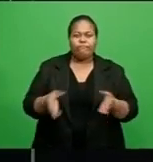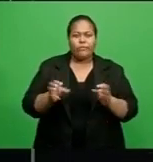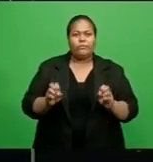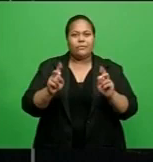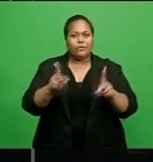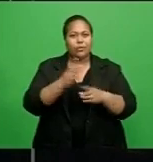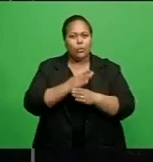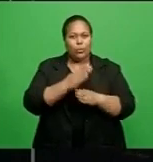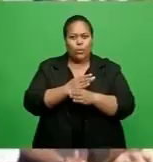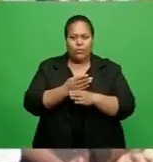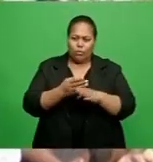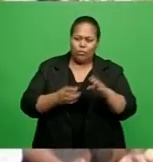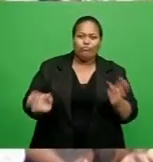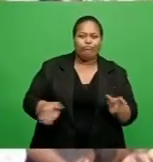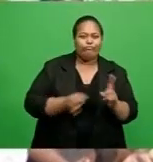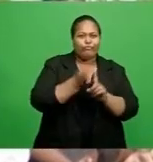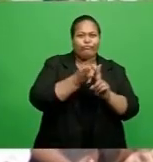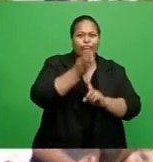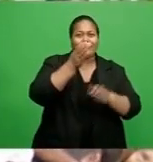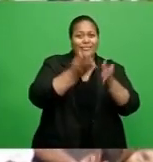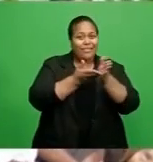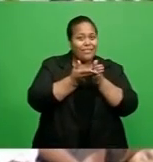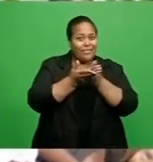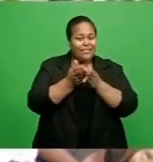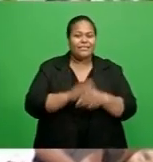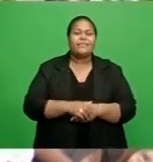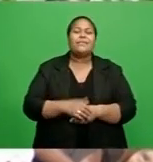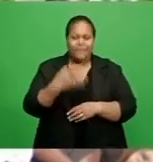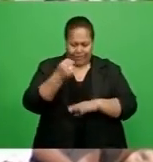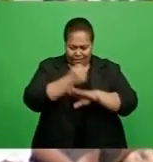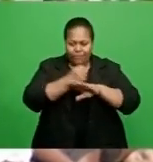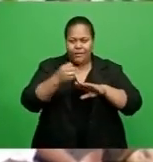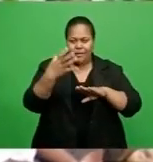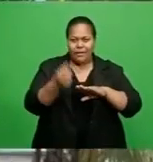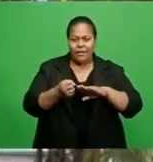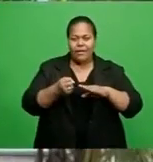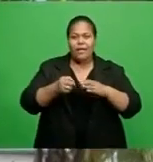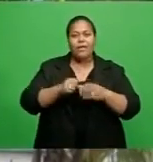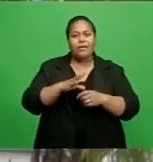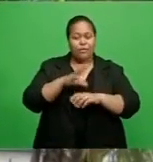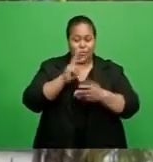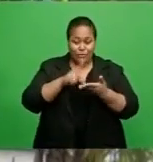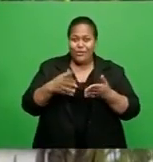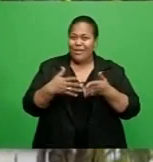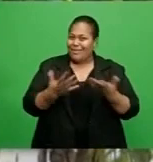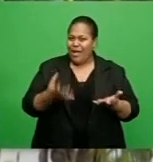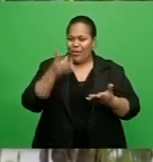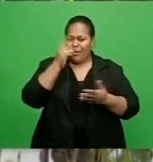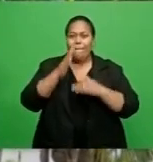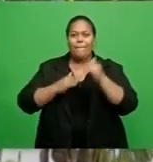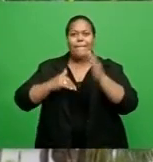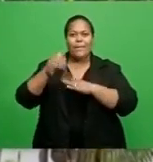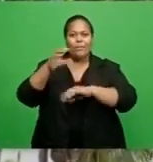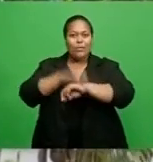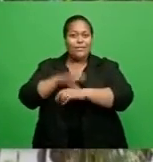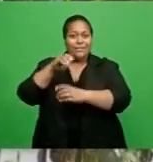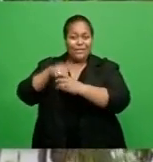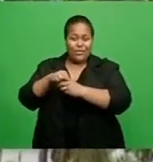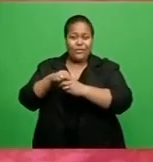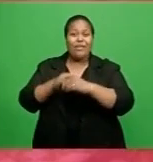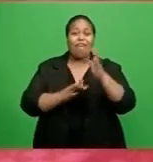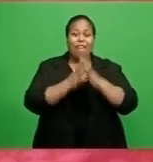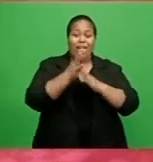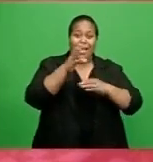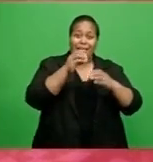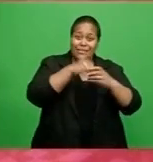services. Bainimarama says they're in a position to create jobs by building new police stations, health centres, courthouses, government